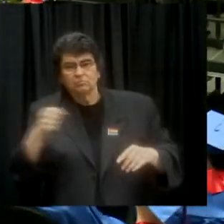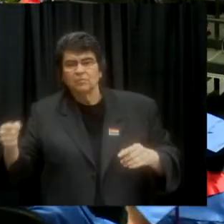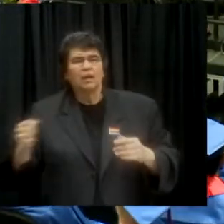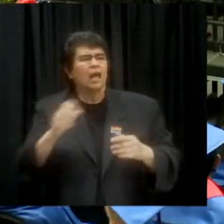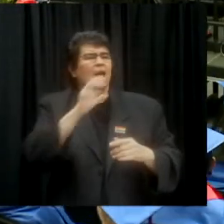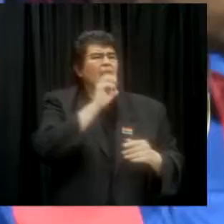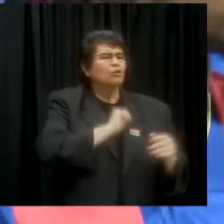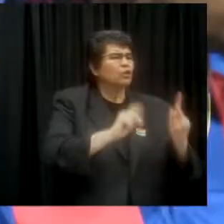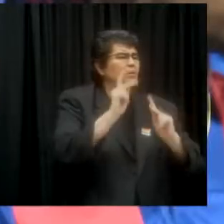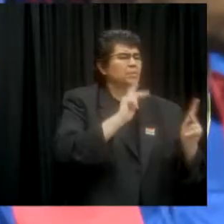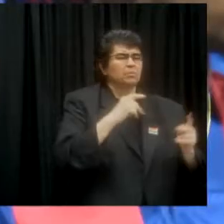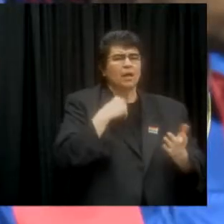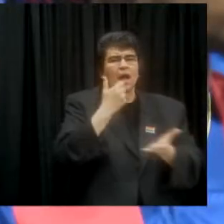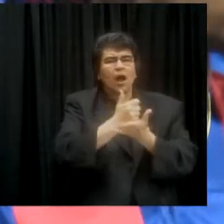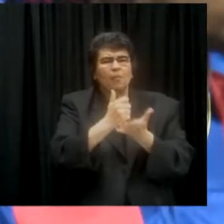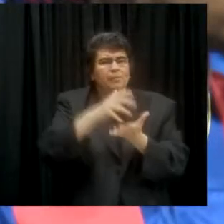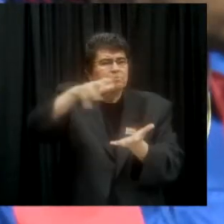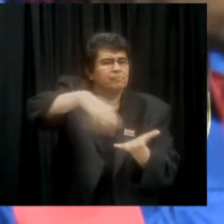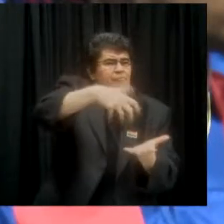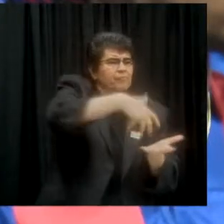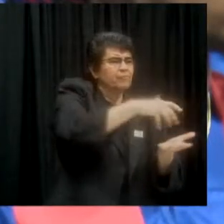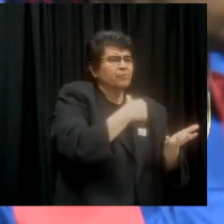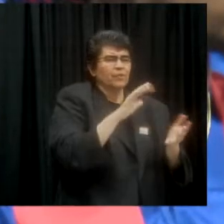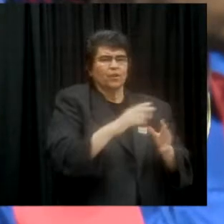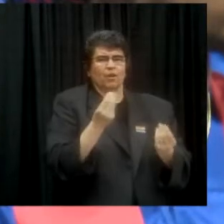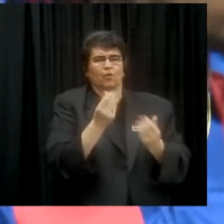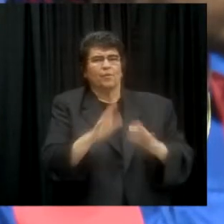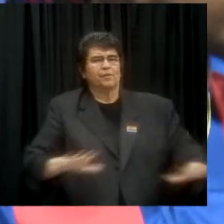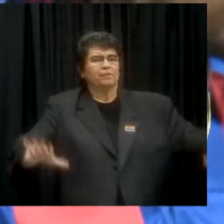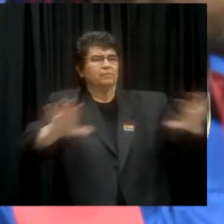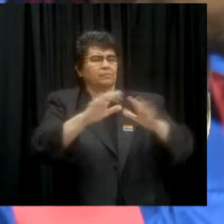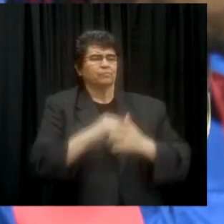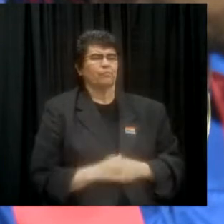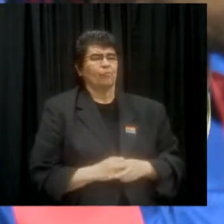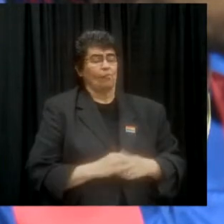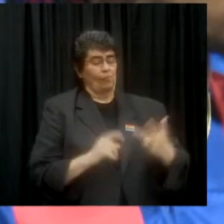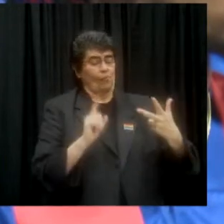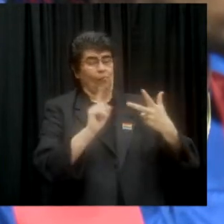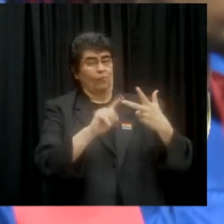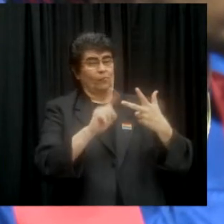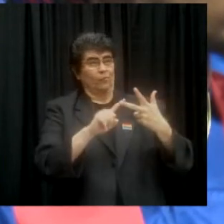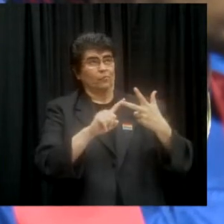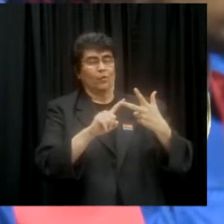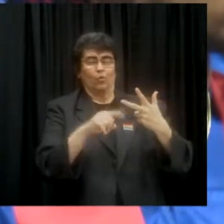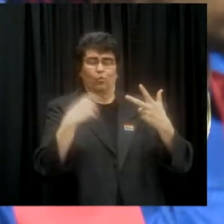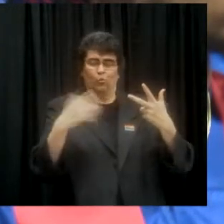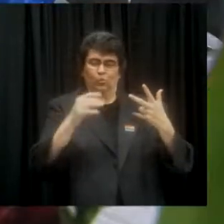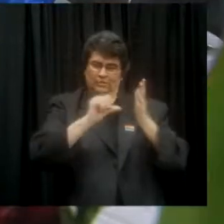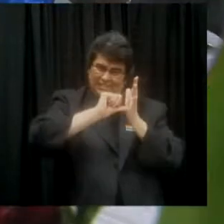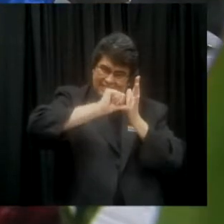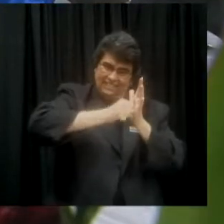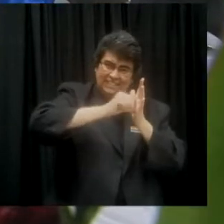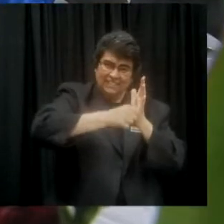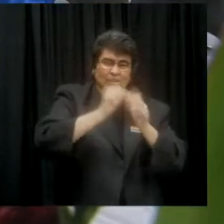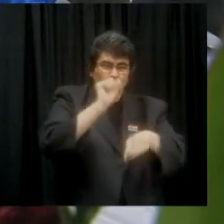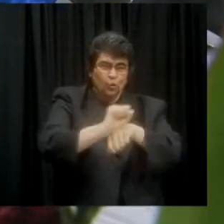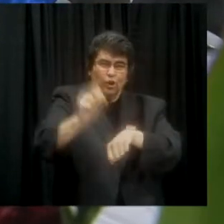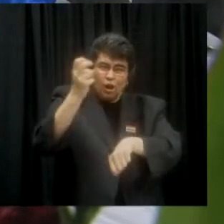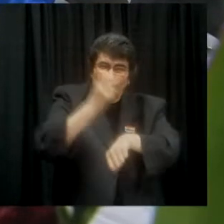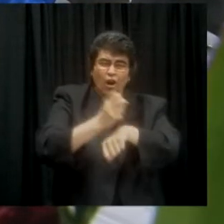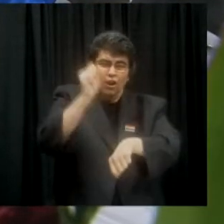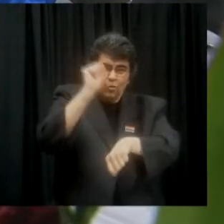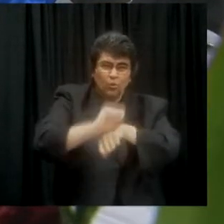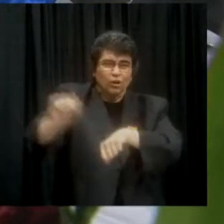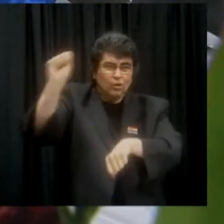just anything like that, okay? And thirdly, and I can't express this enough, work hard, work hard,